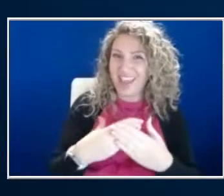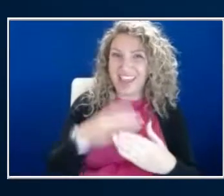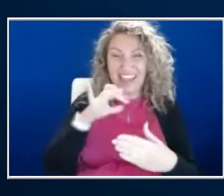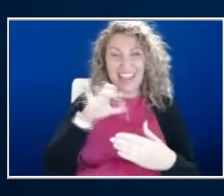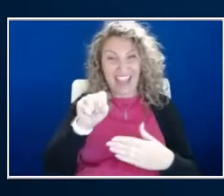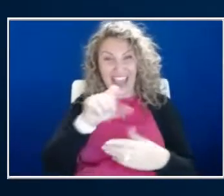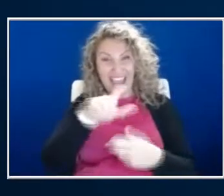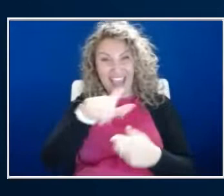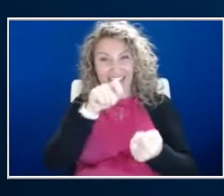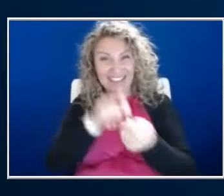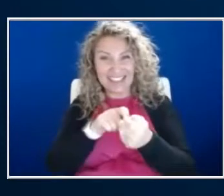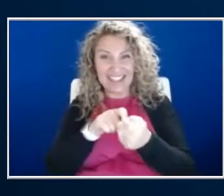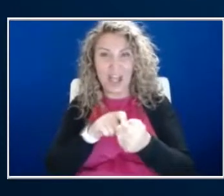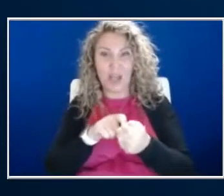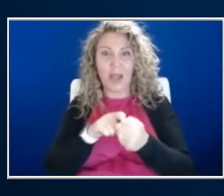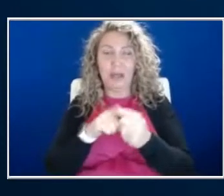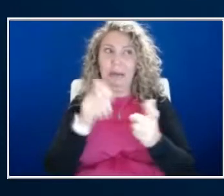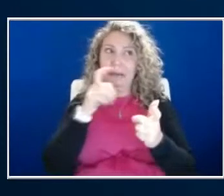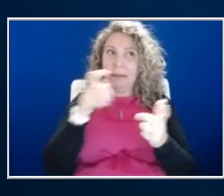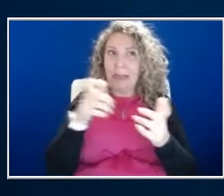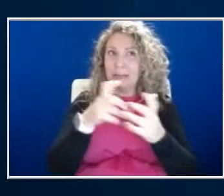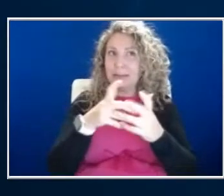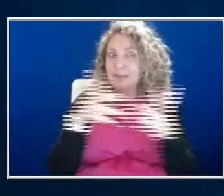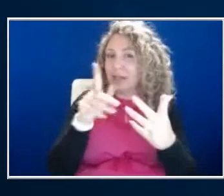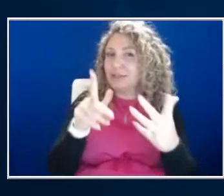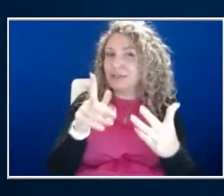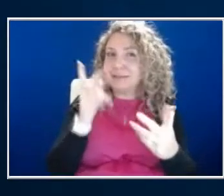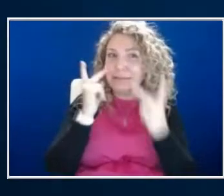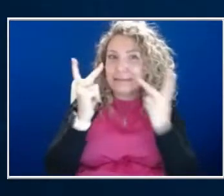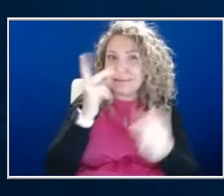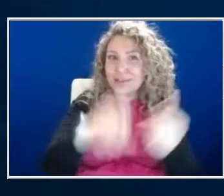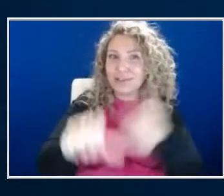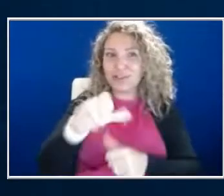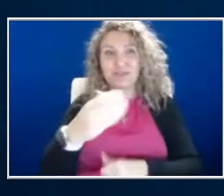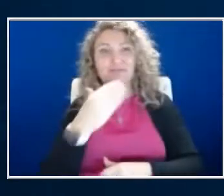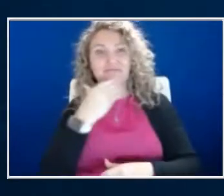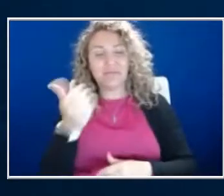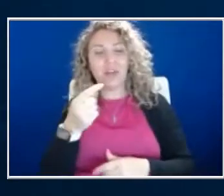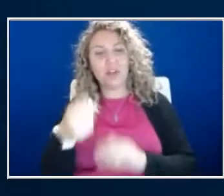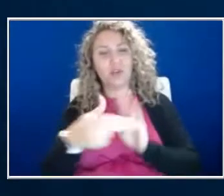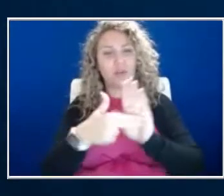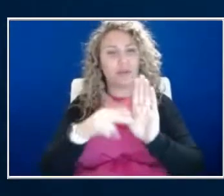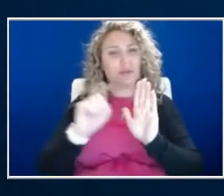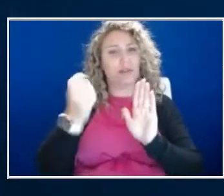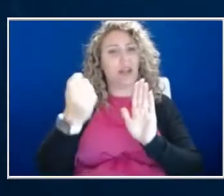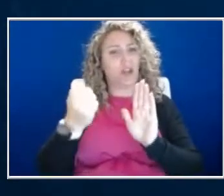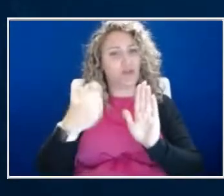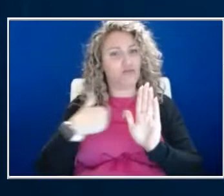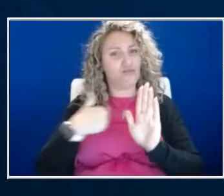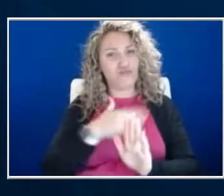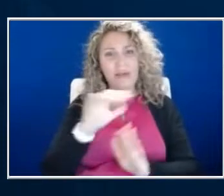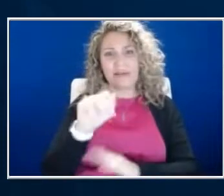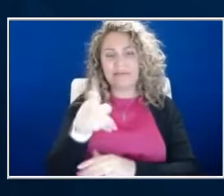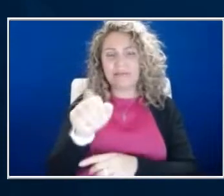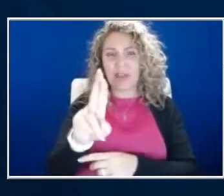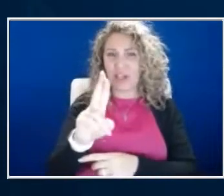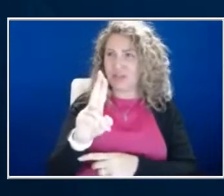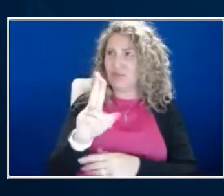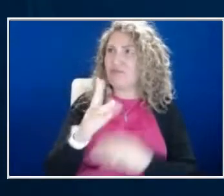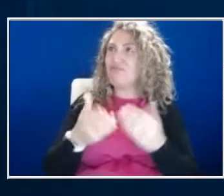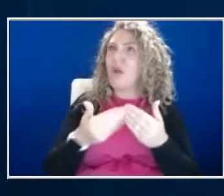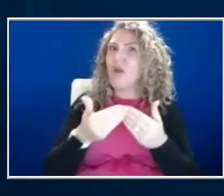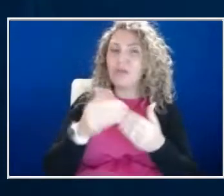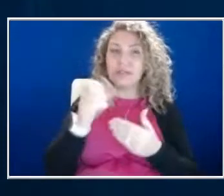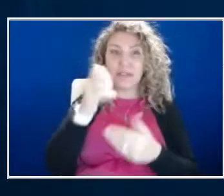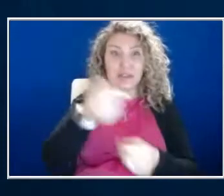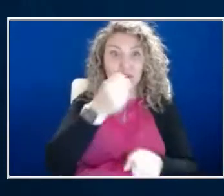Yeah. we see each other, the better sometimes. Shalena, you were diagnosed with breast cancer almost 10 years ago. We were talking the other day, and you said that these